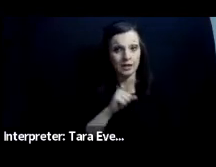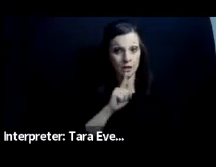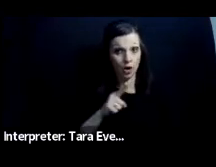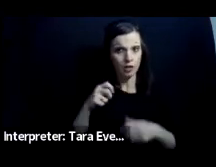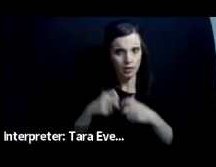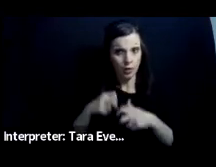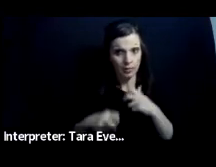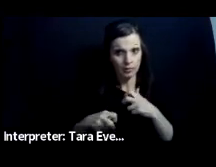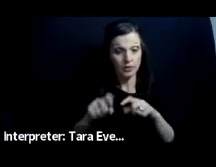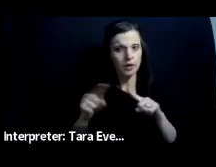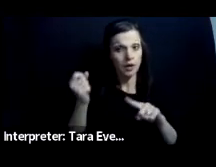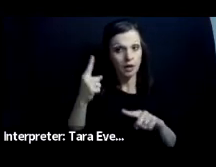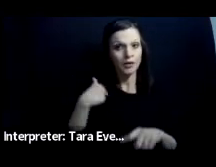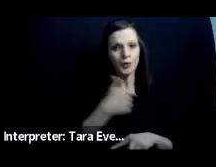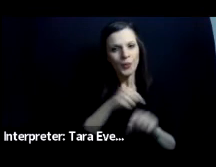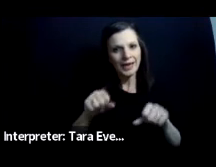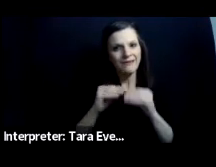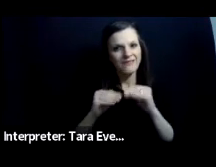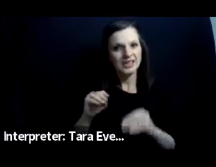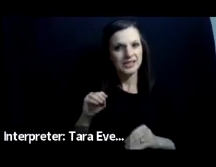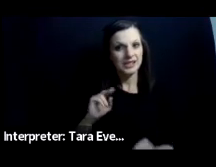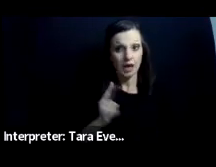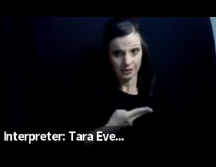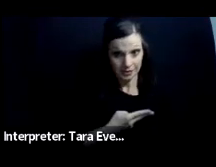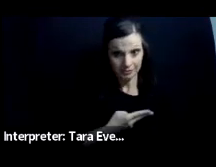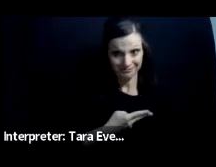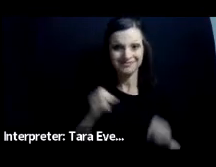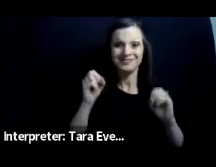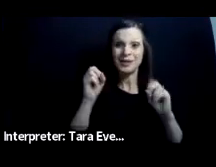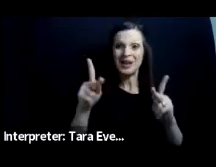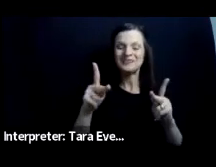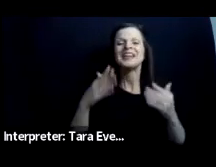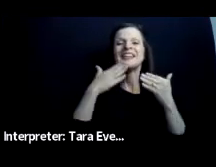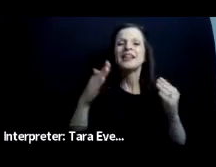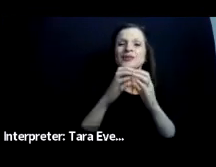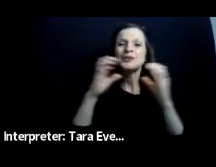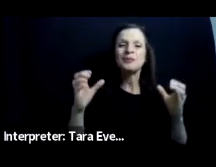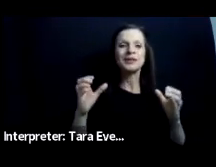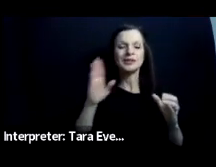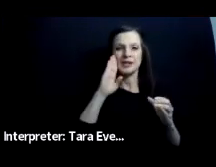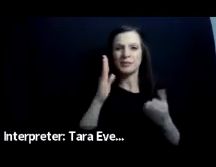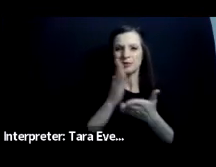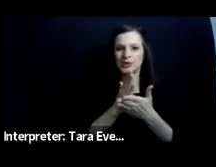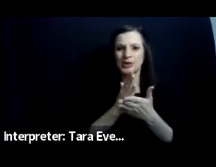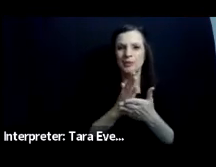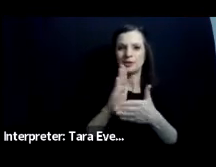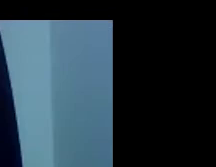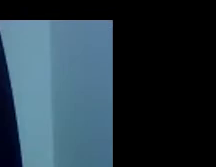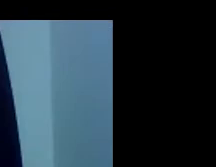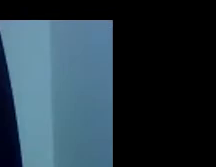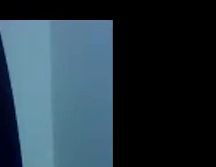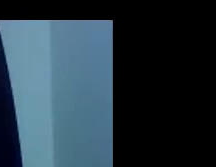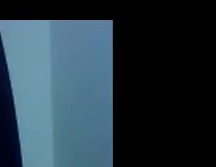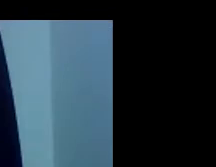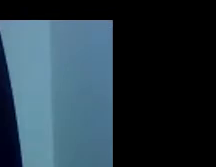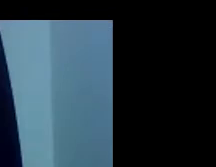fix us. Okay. All right. Thank you so much. And I will end sharing and we can move into some questions